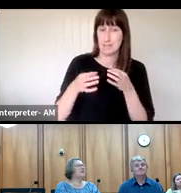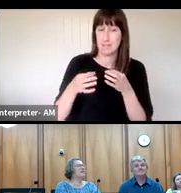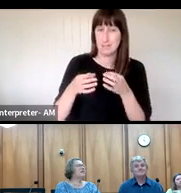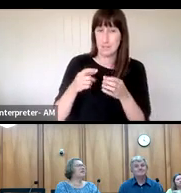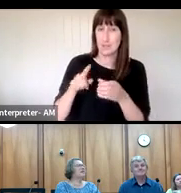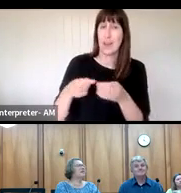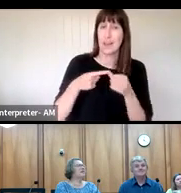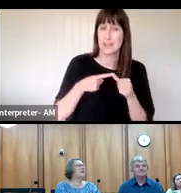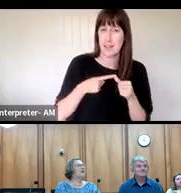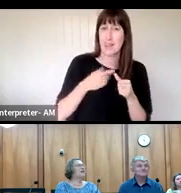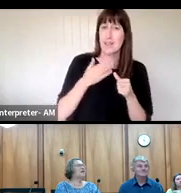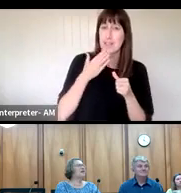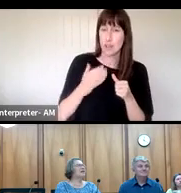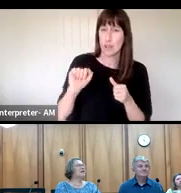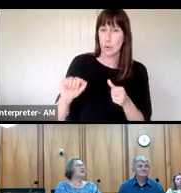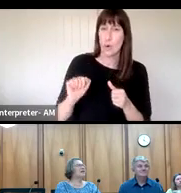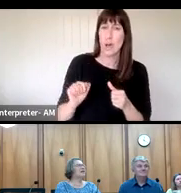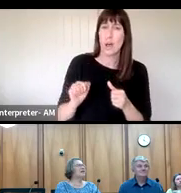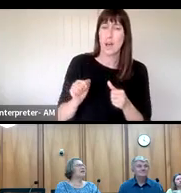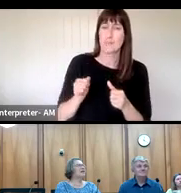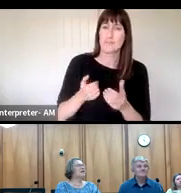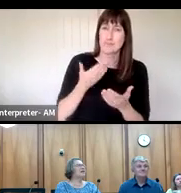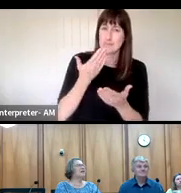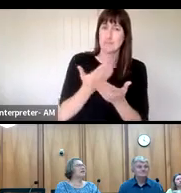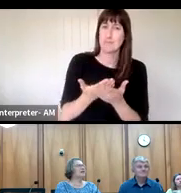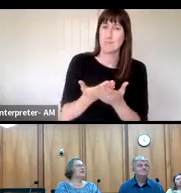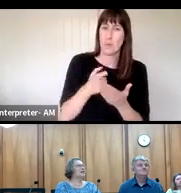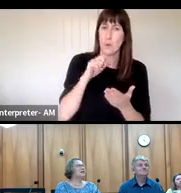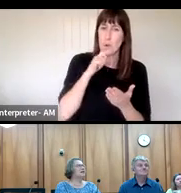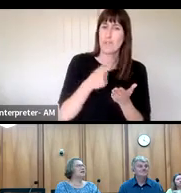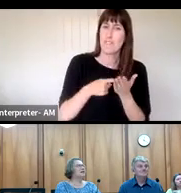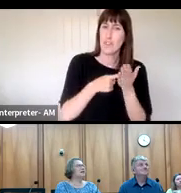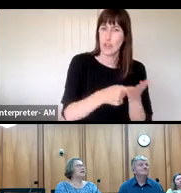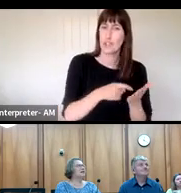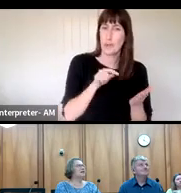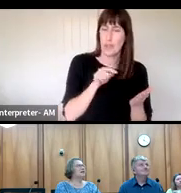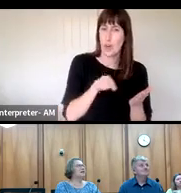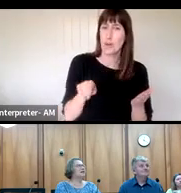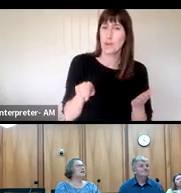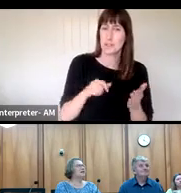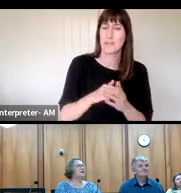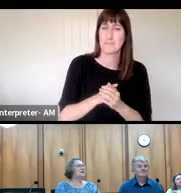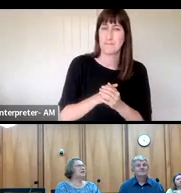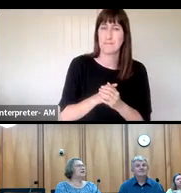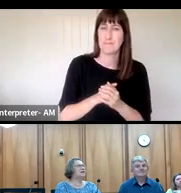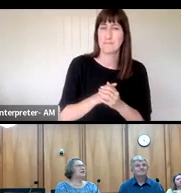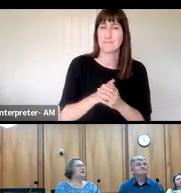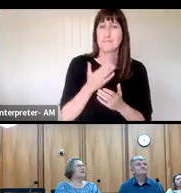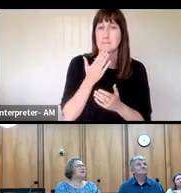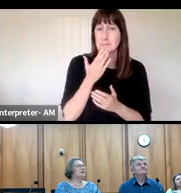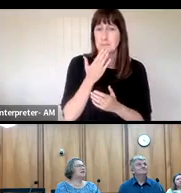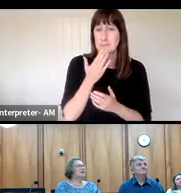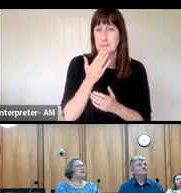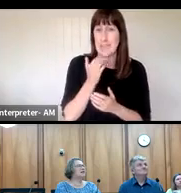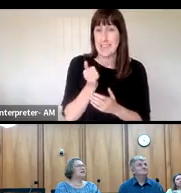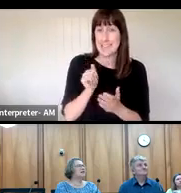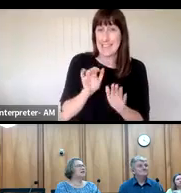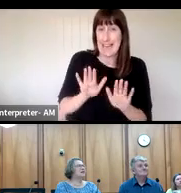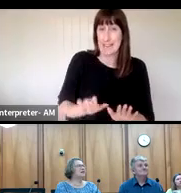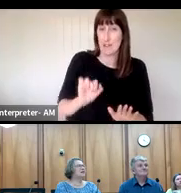the petitions that we can refer to as a select committee. And please do leave those notes with